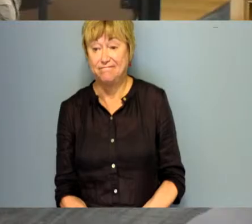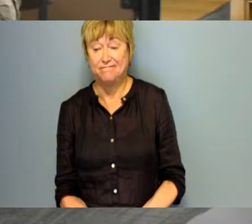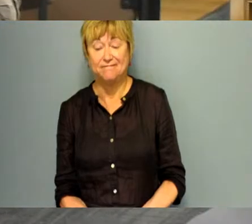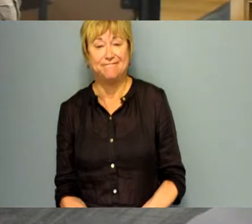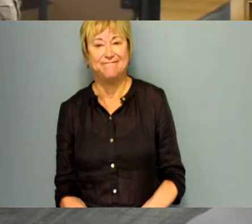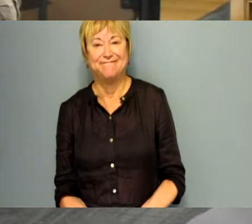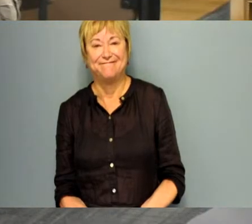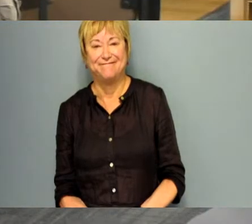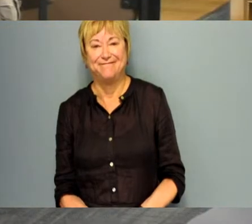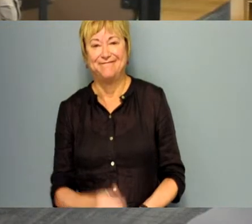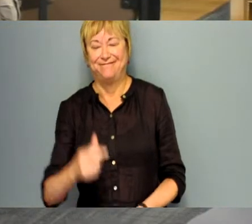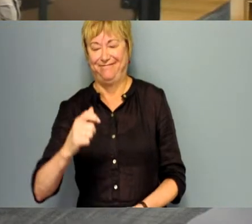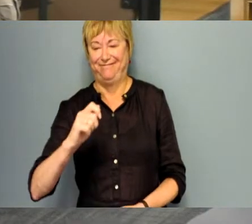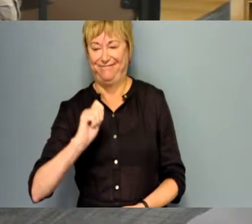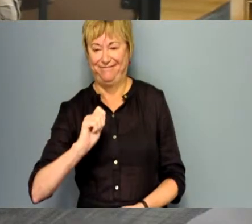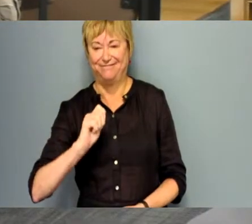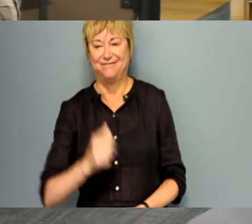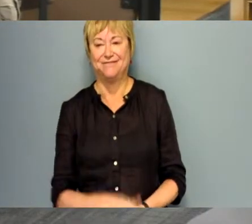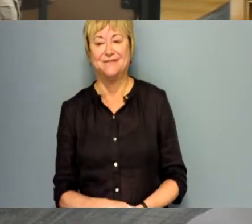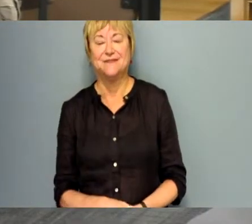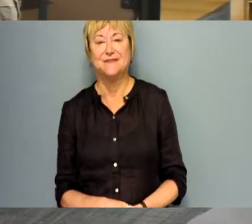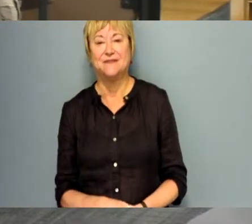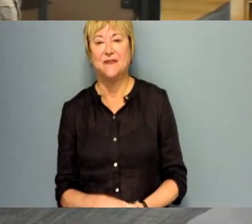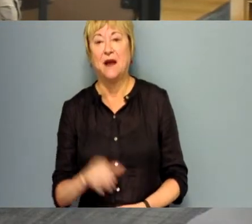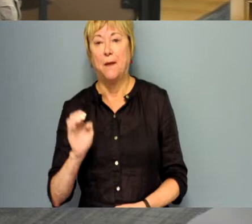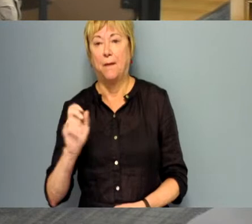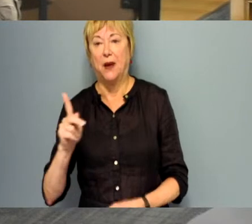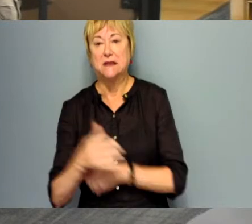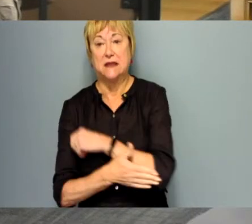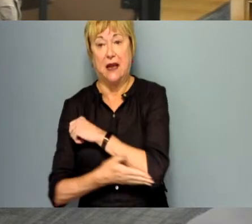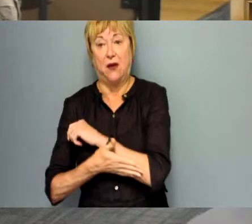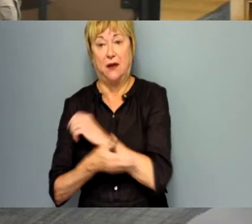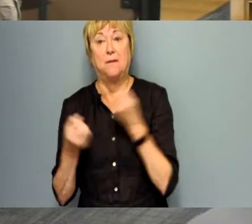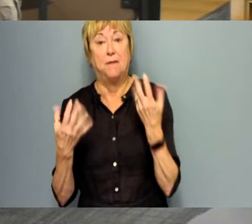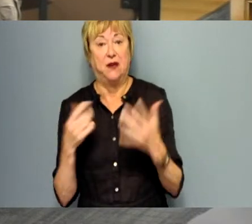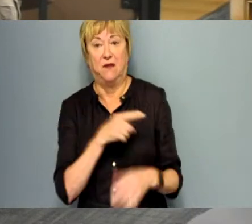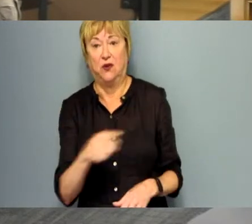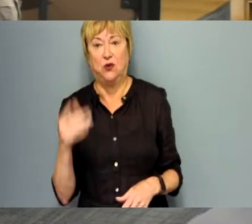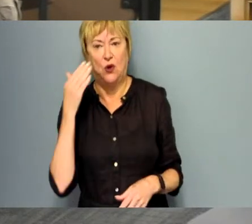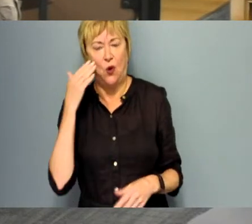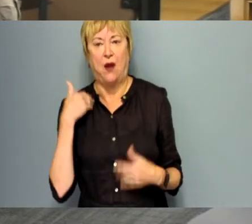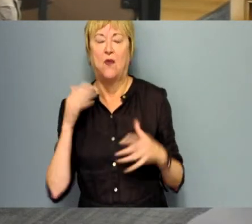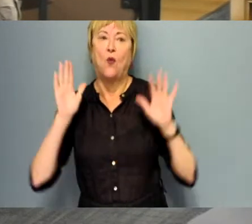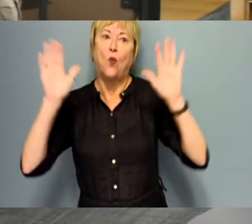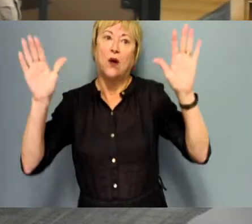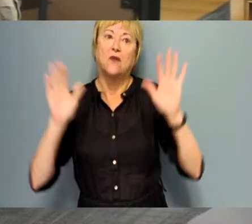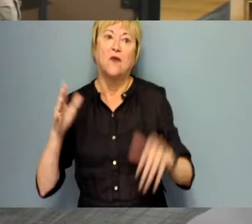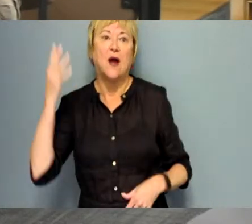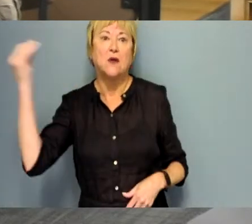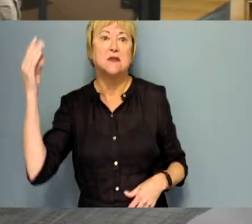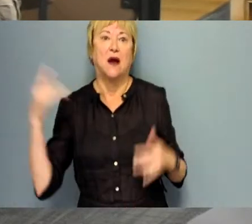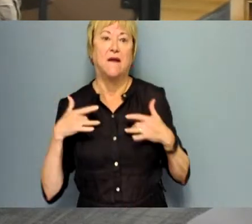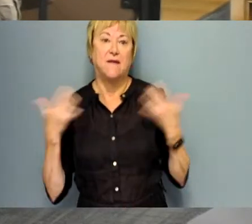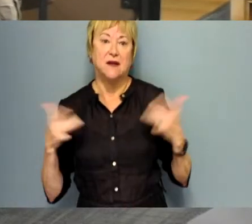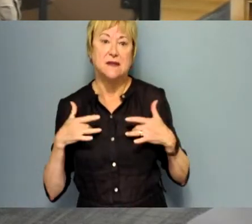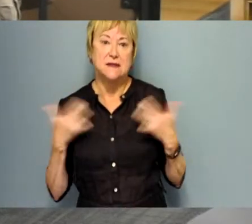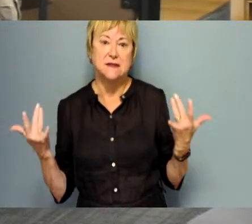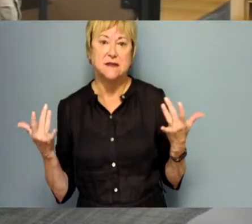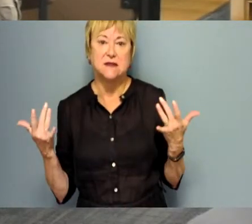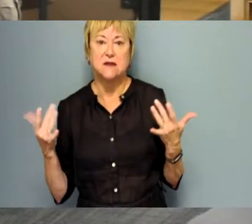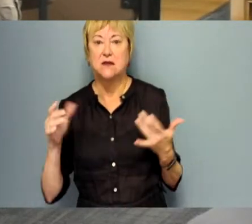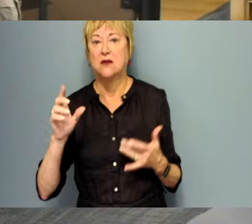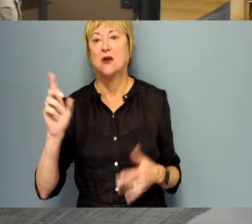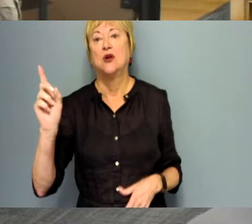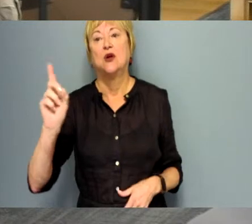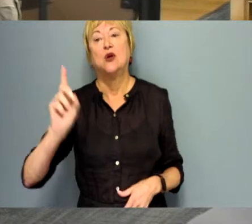to my level. So in Bucks County, as many of you know, we have wonderful outdoor events from the